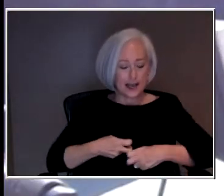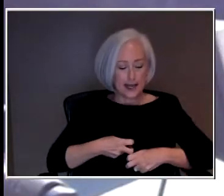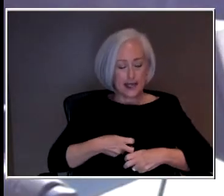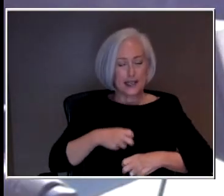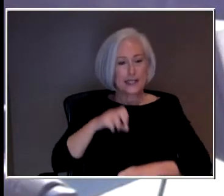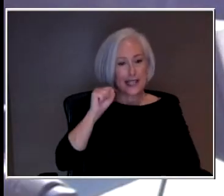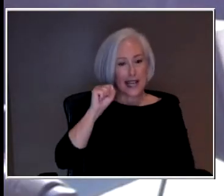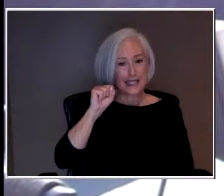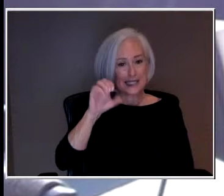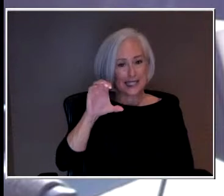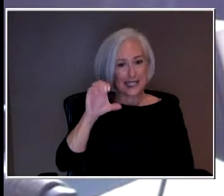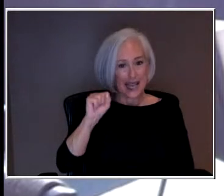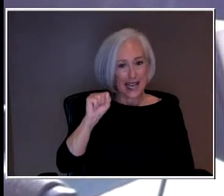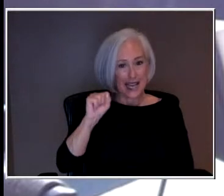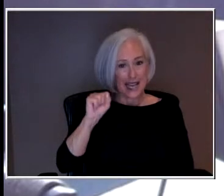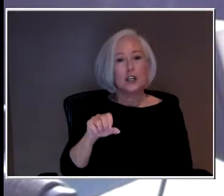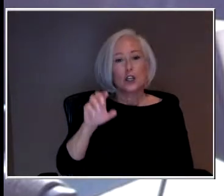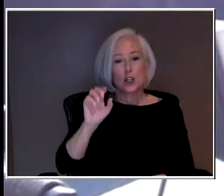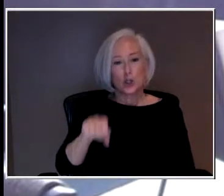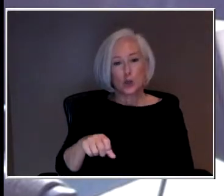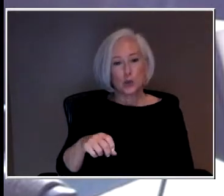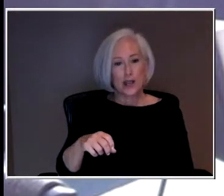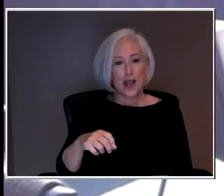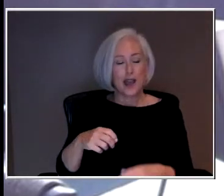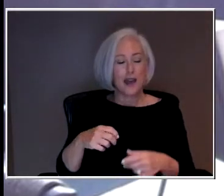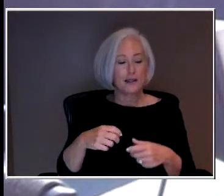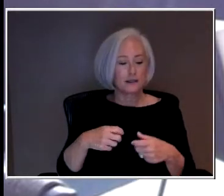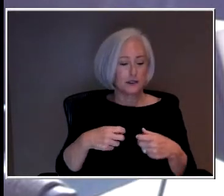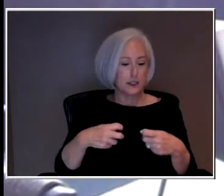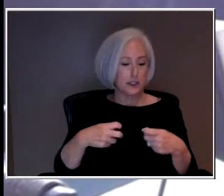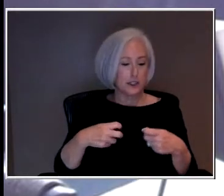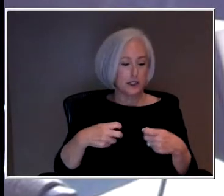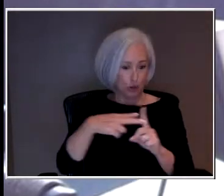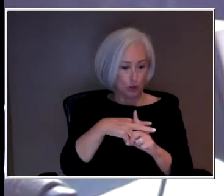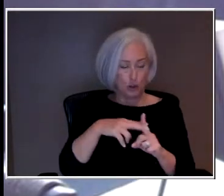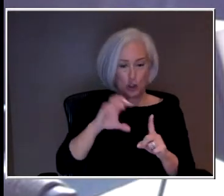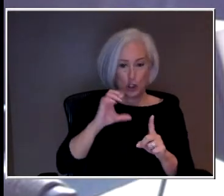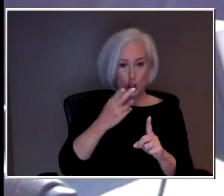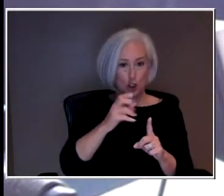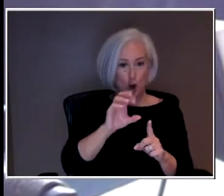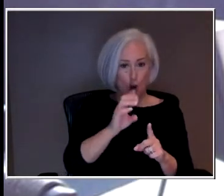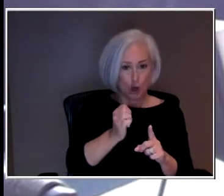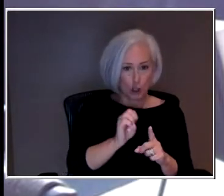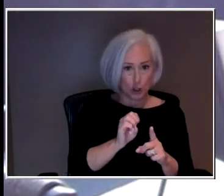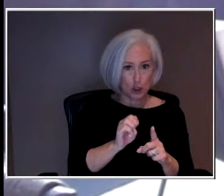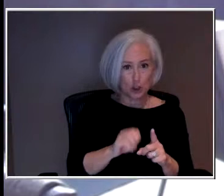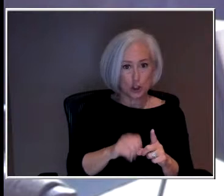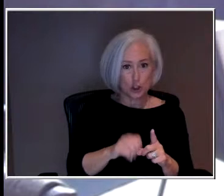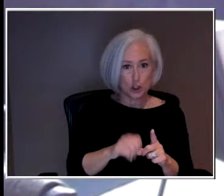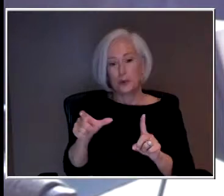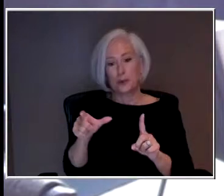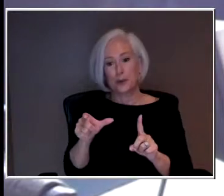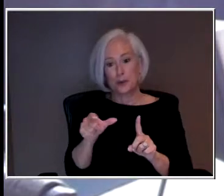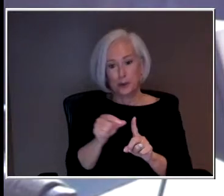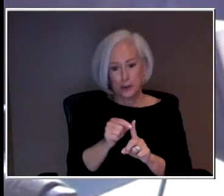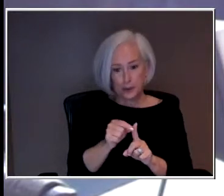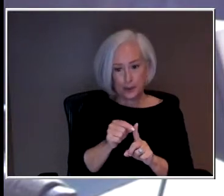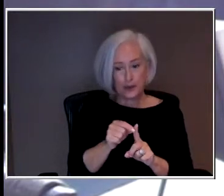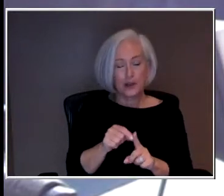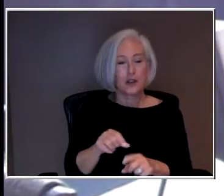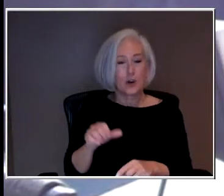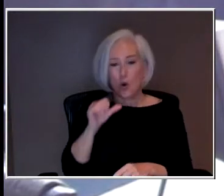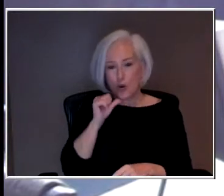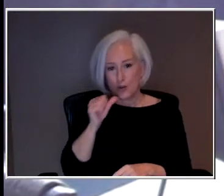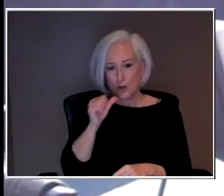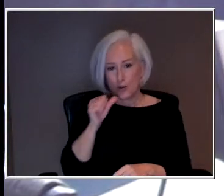are rechargeable or non-rechargeable. The Evoke system is a system that needs to be charged. Now, it just really